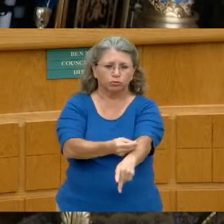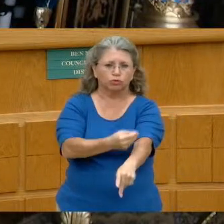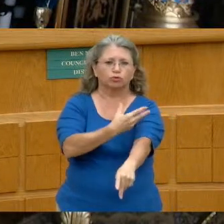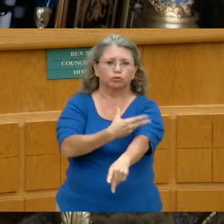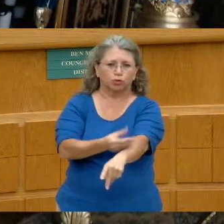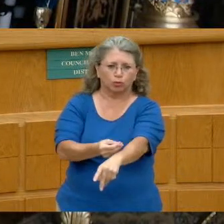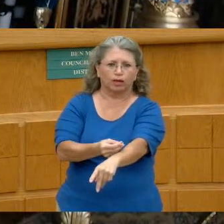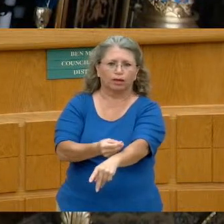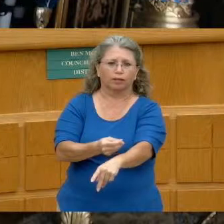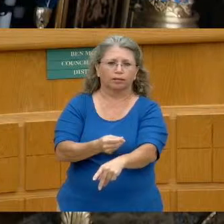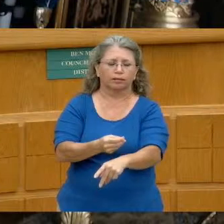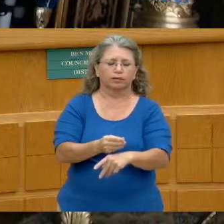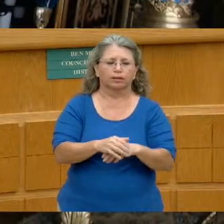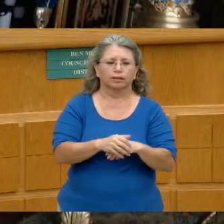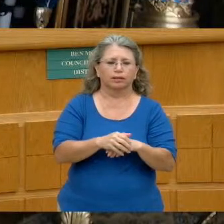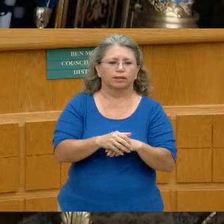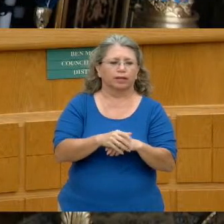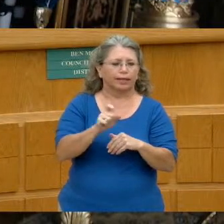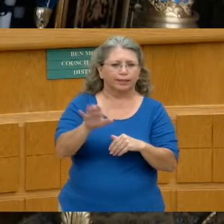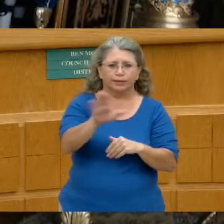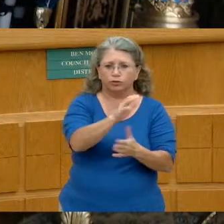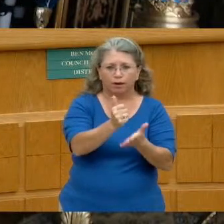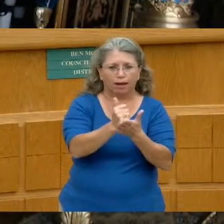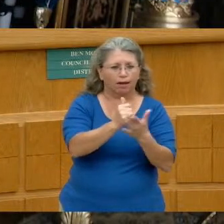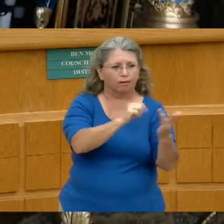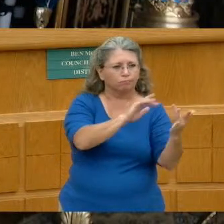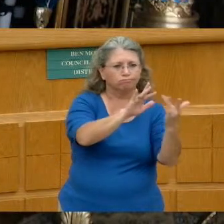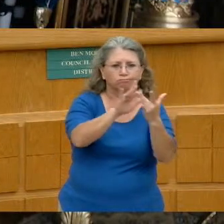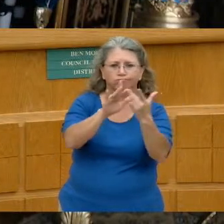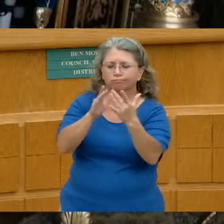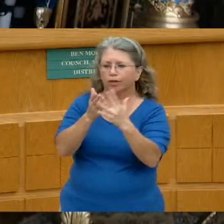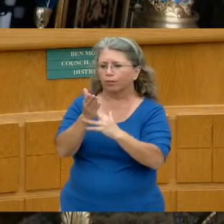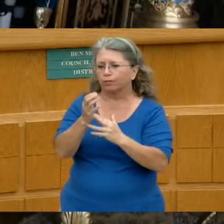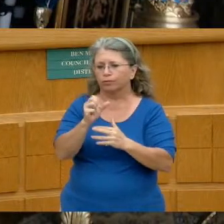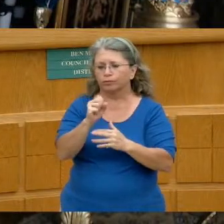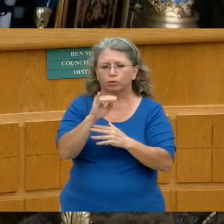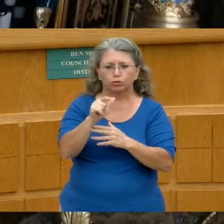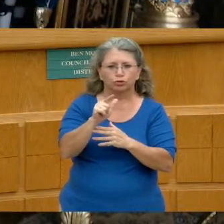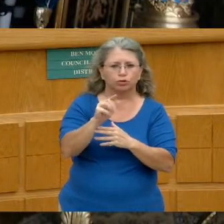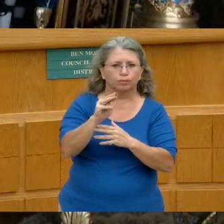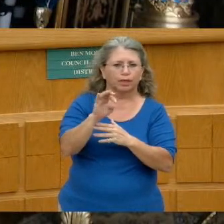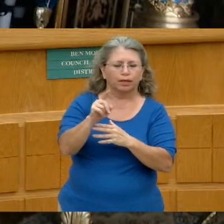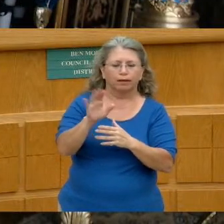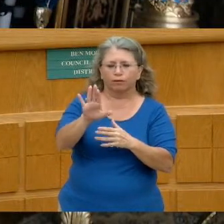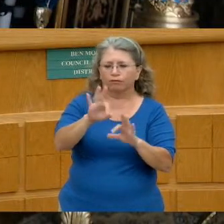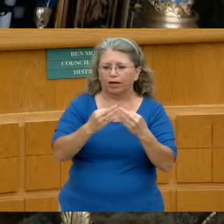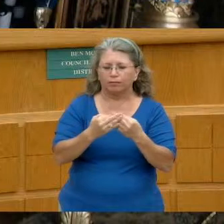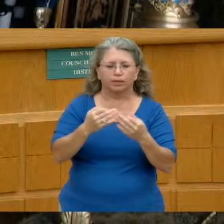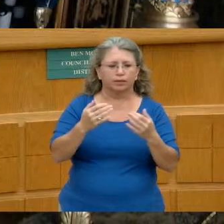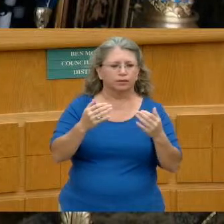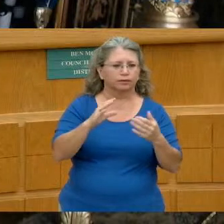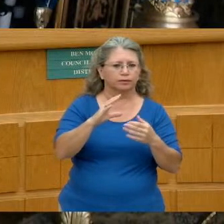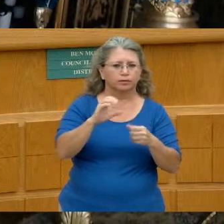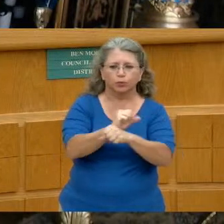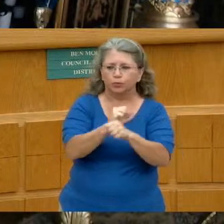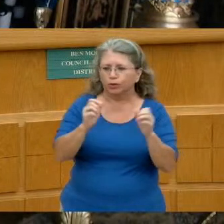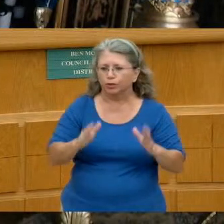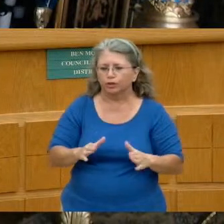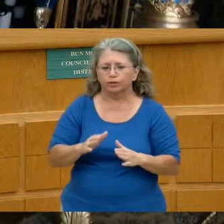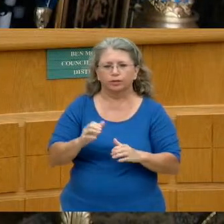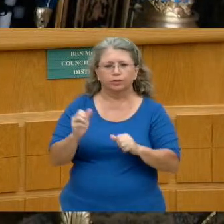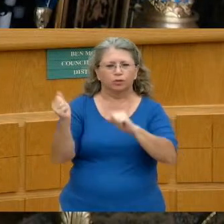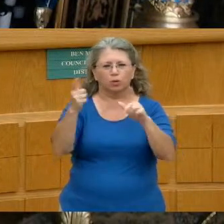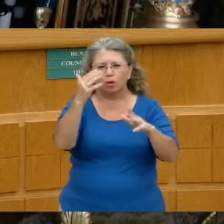help me reach out through our social networks. Anything you can do, your family networks, your colleagues. We all know somebody who